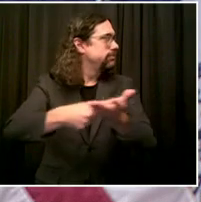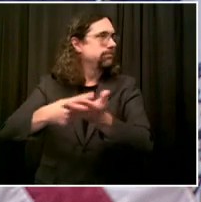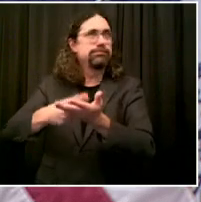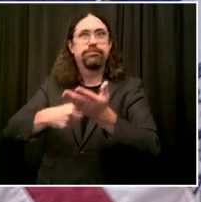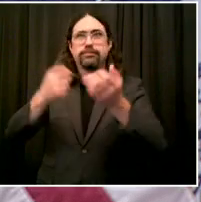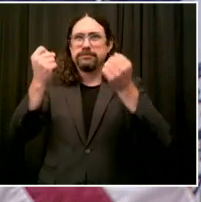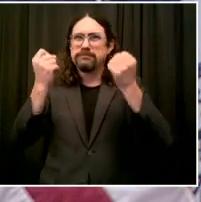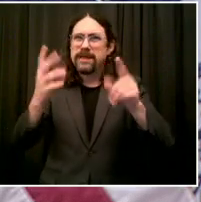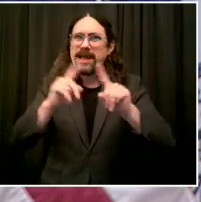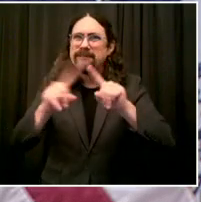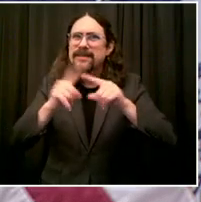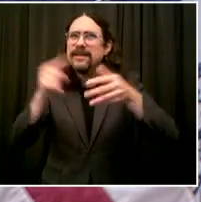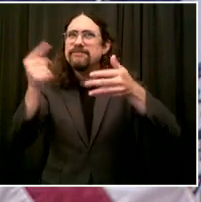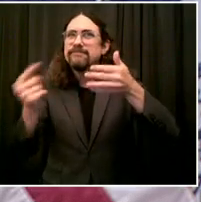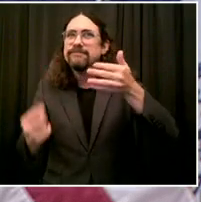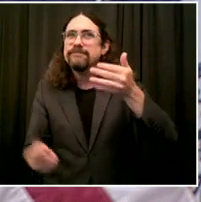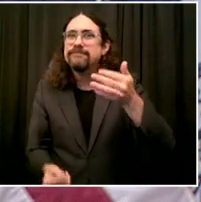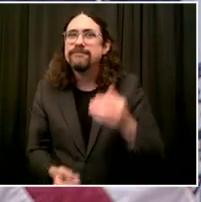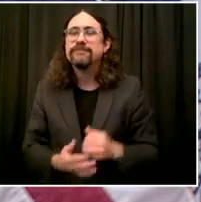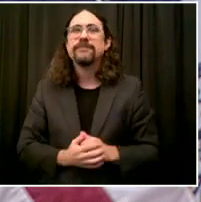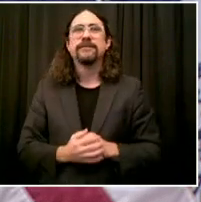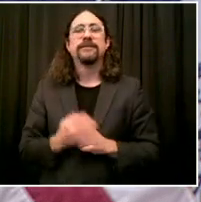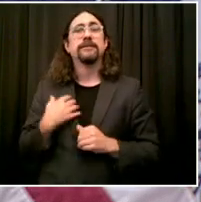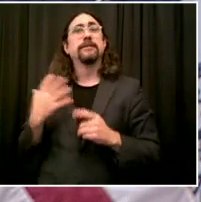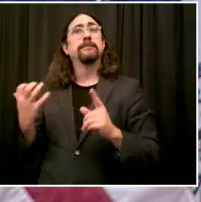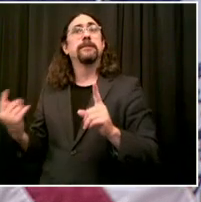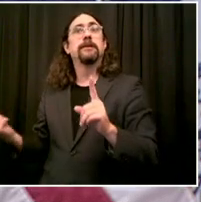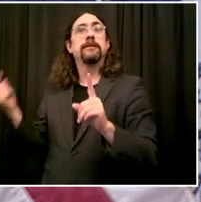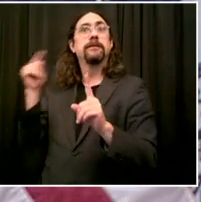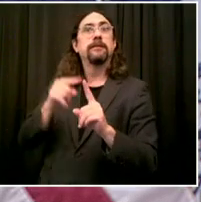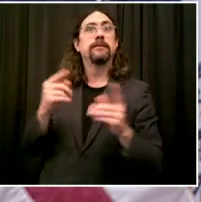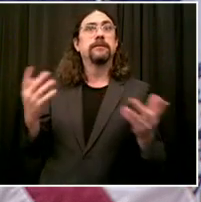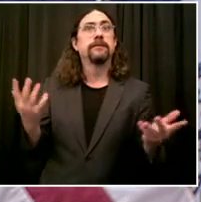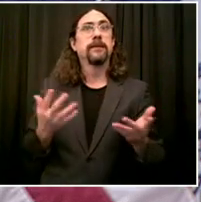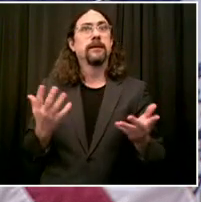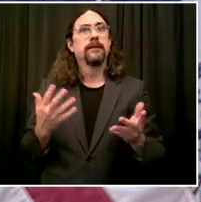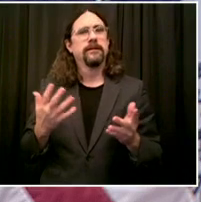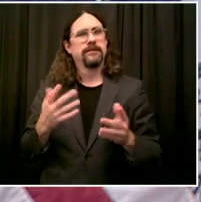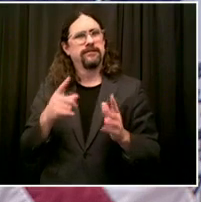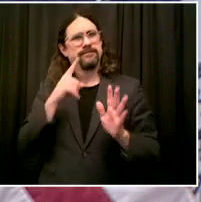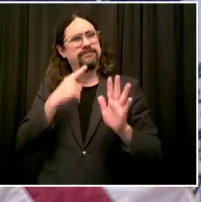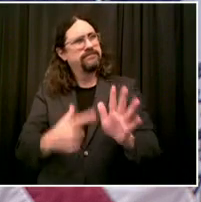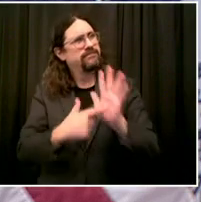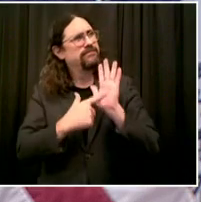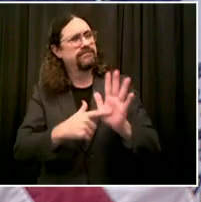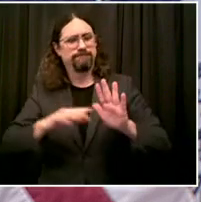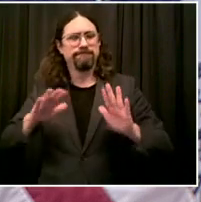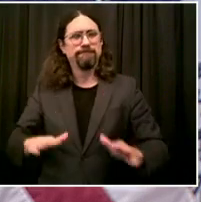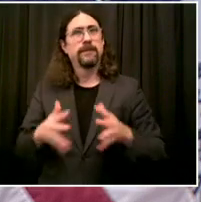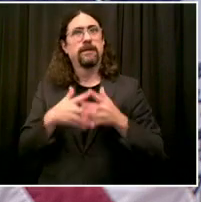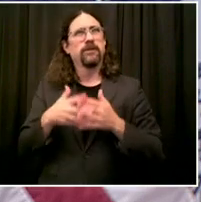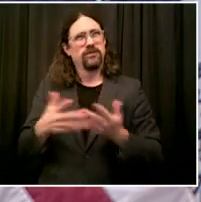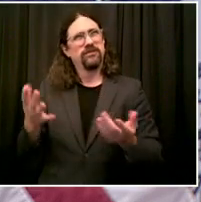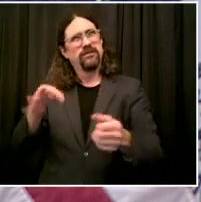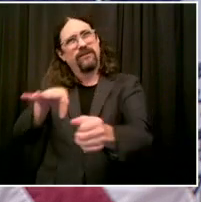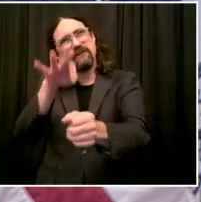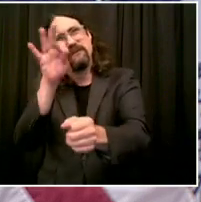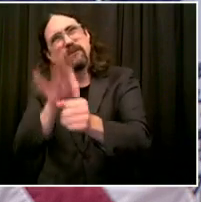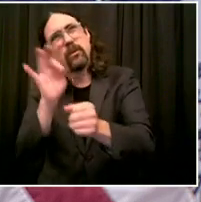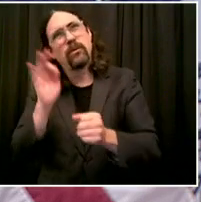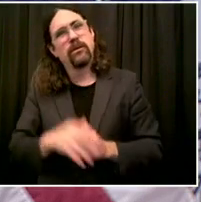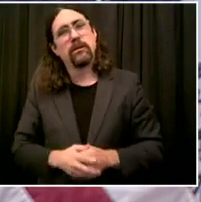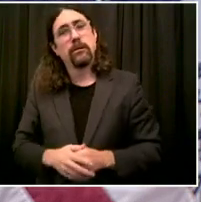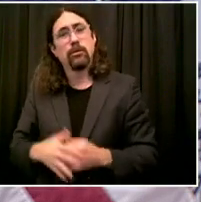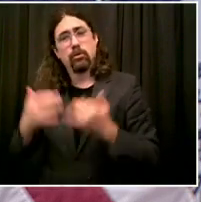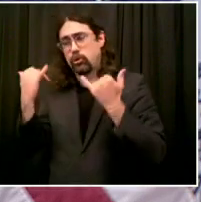and voting. Today is Election Day, primary election day, a lot of important decisions that will be made today all over the